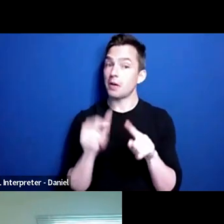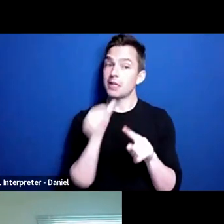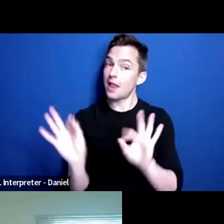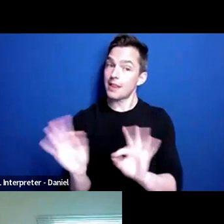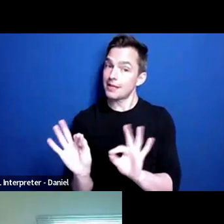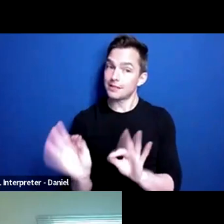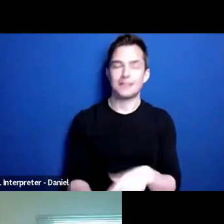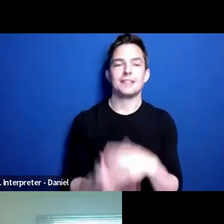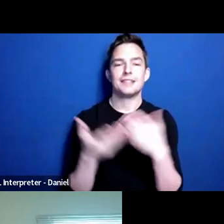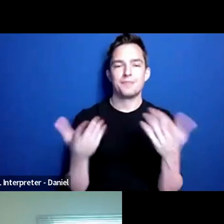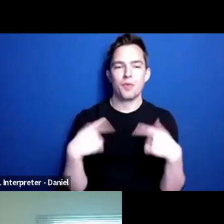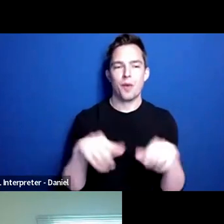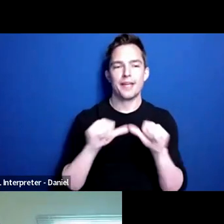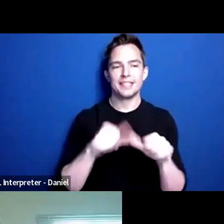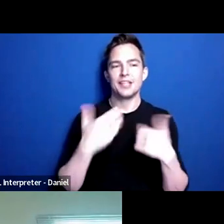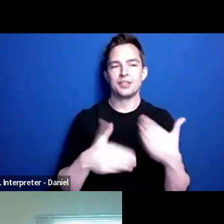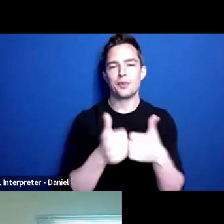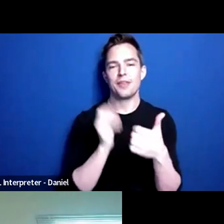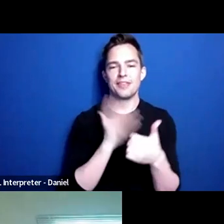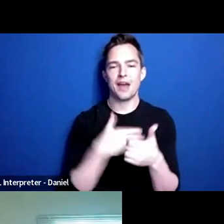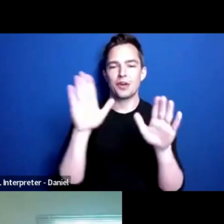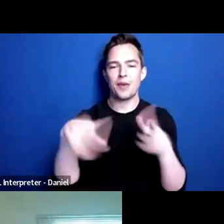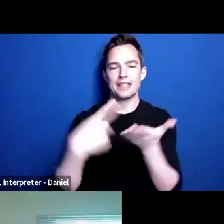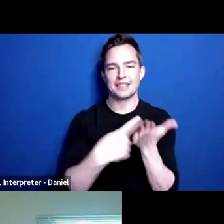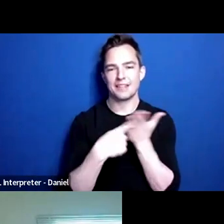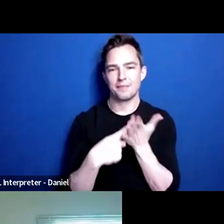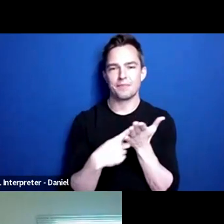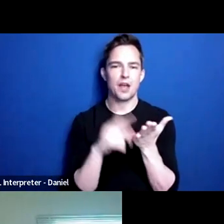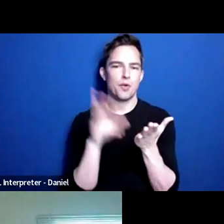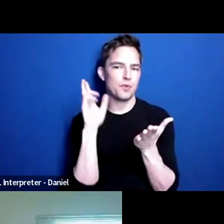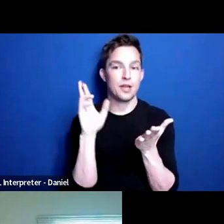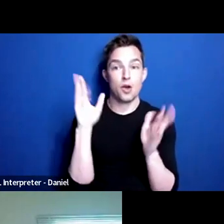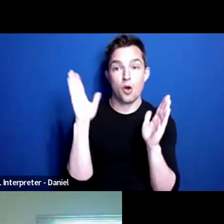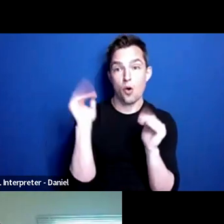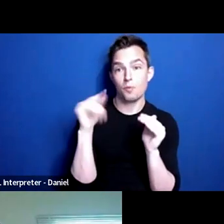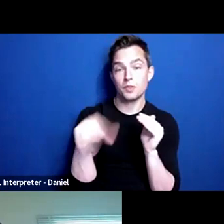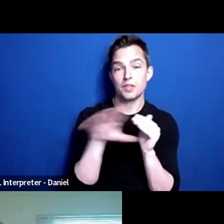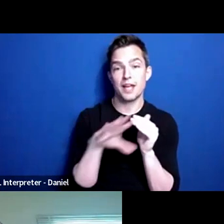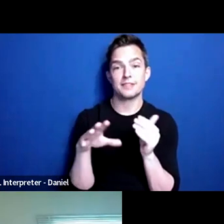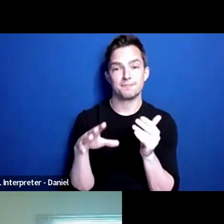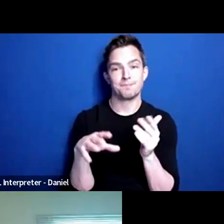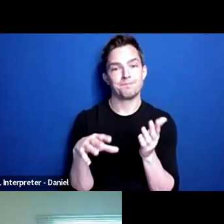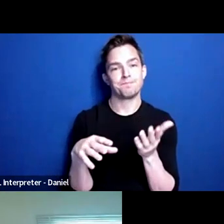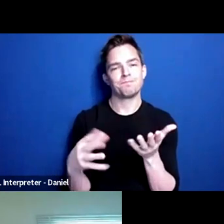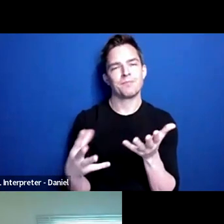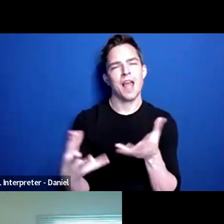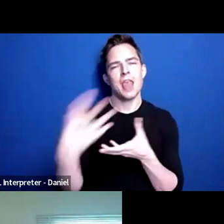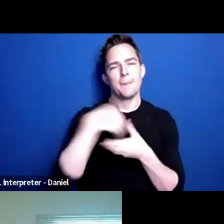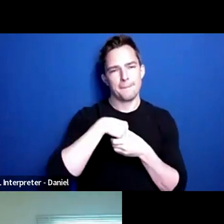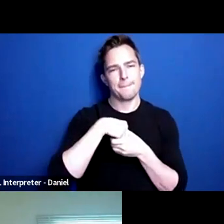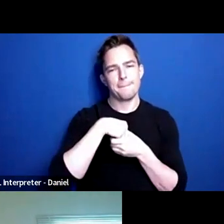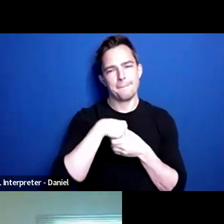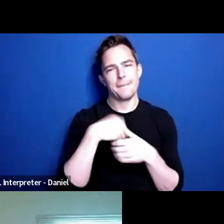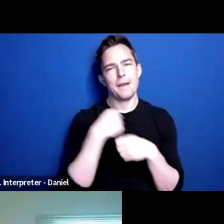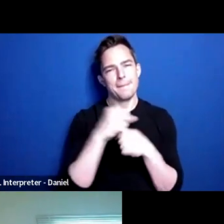least, as we continue with our great discussion, and I really hope you all are taking this in and really making